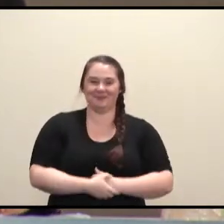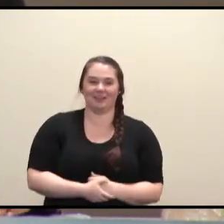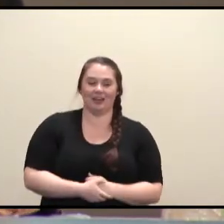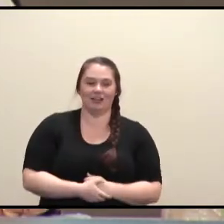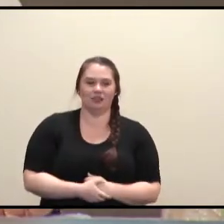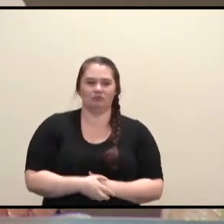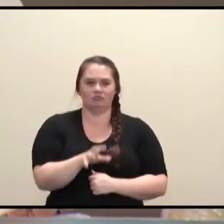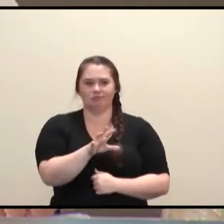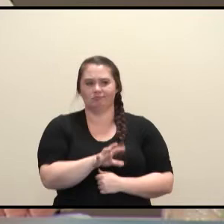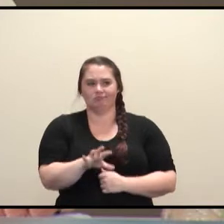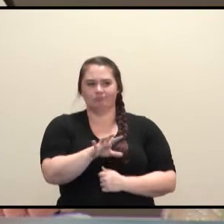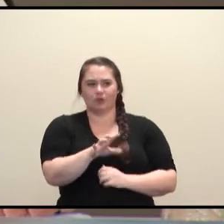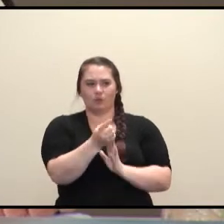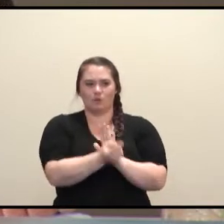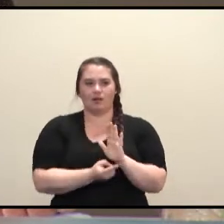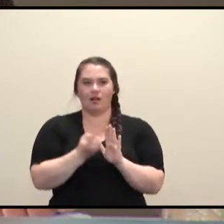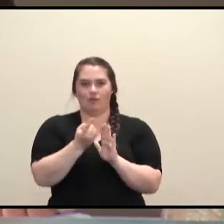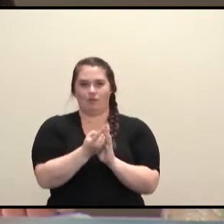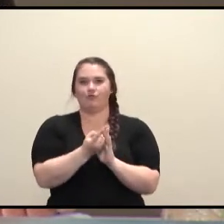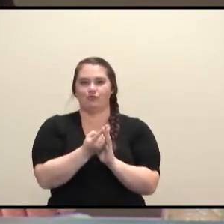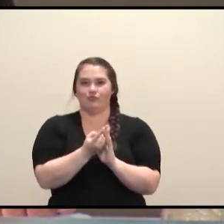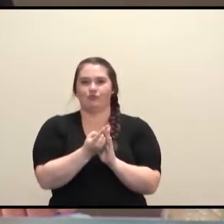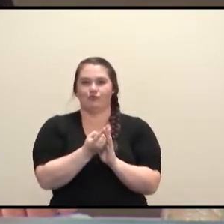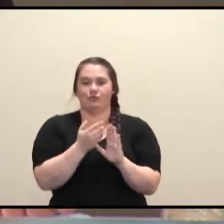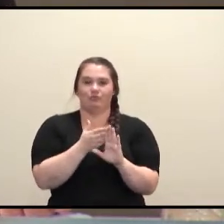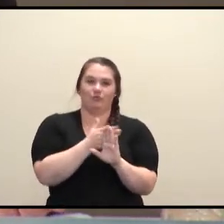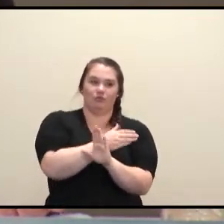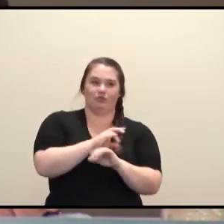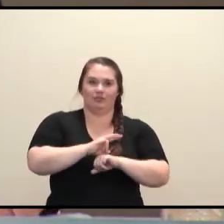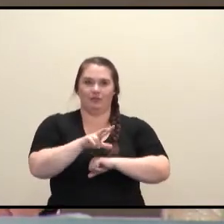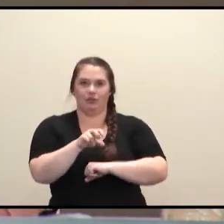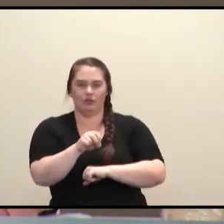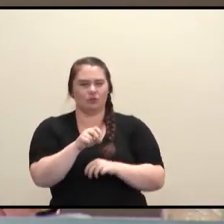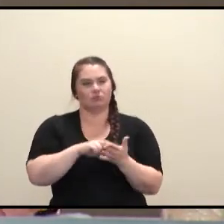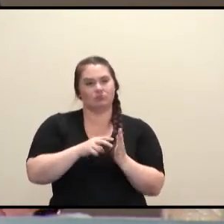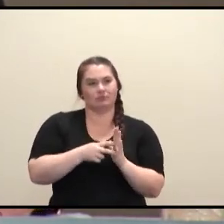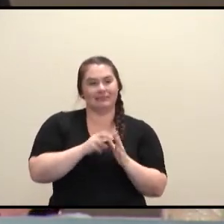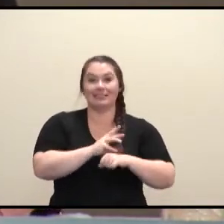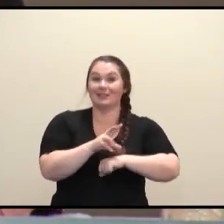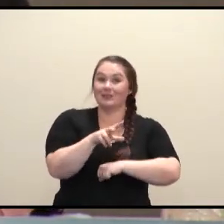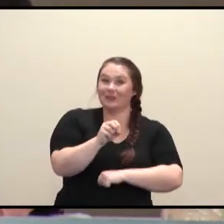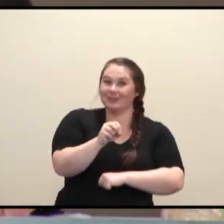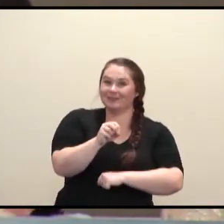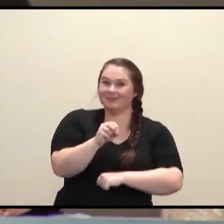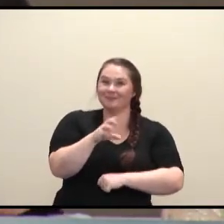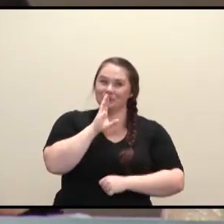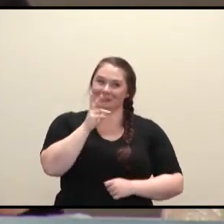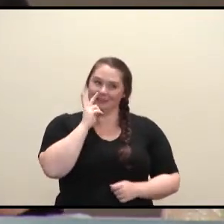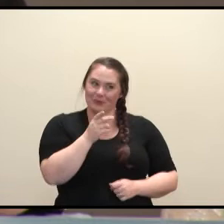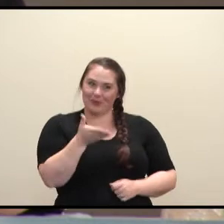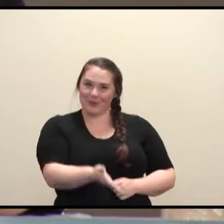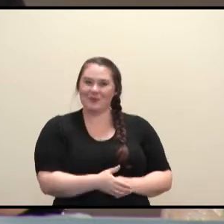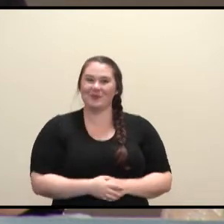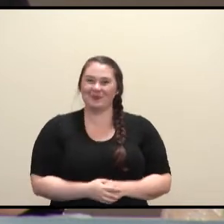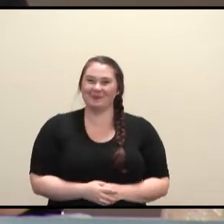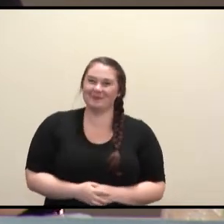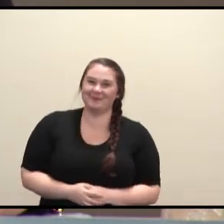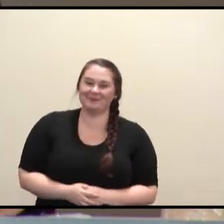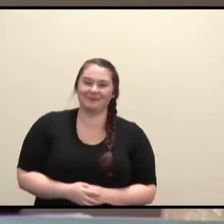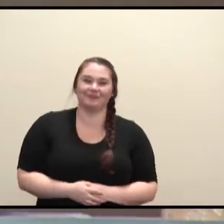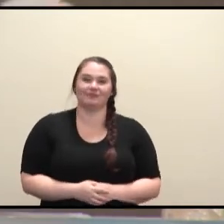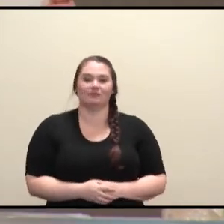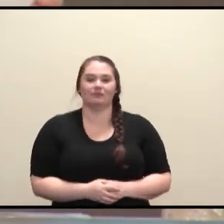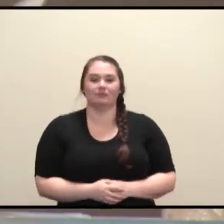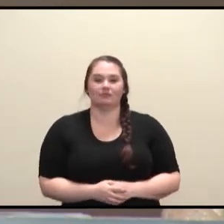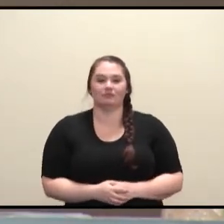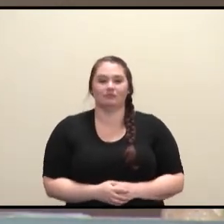an hour before 7:30, so 6:30 p.m. on Thursday evening for University High School's